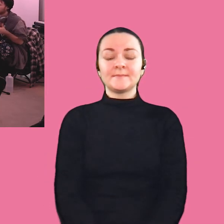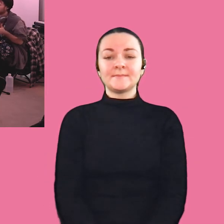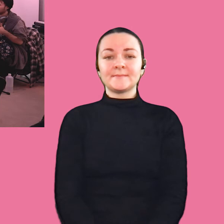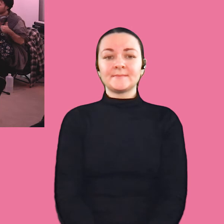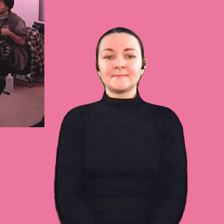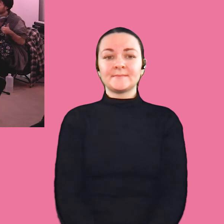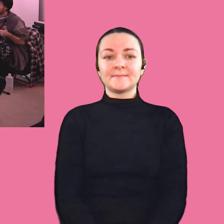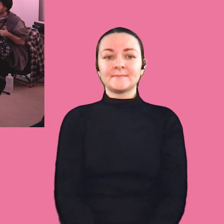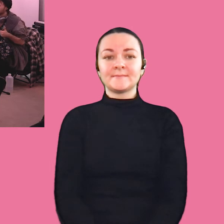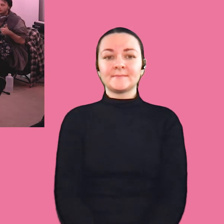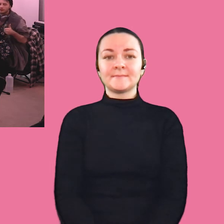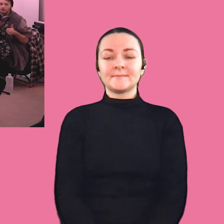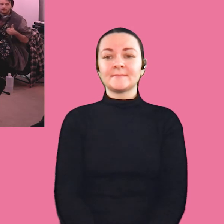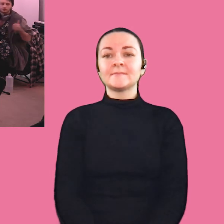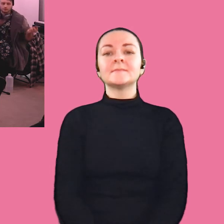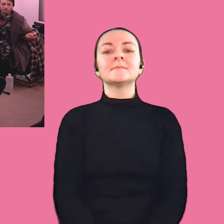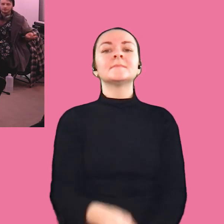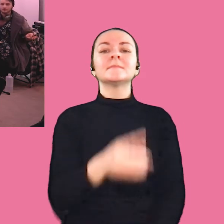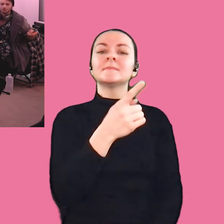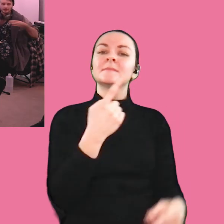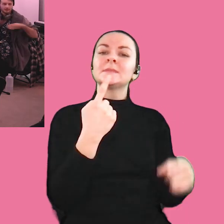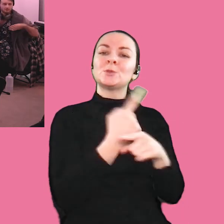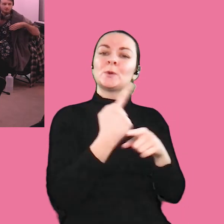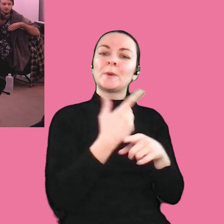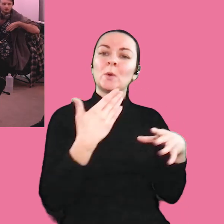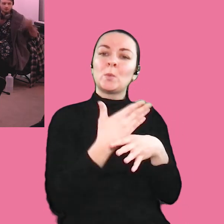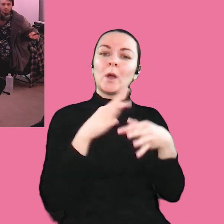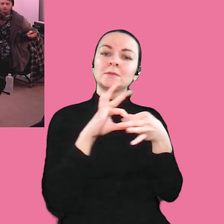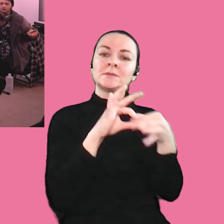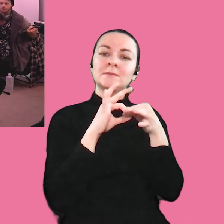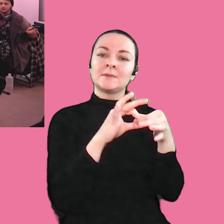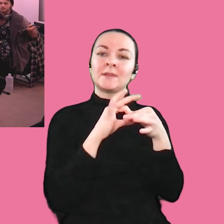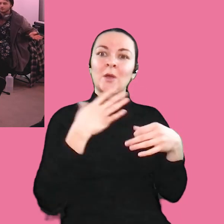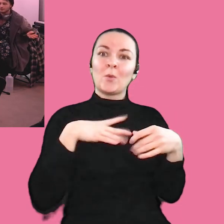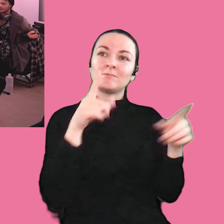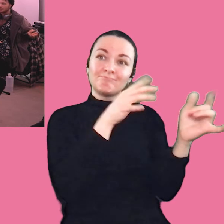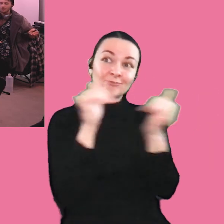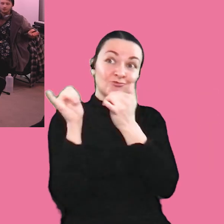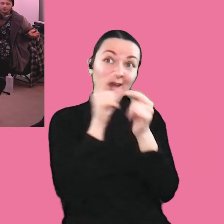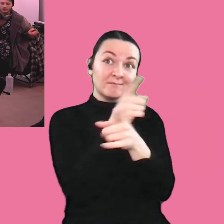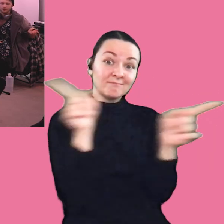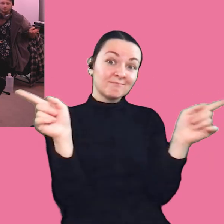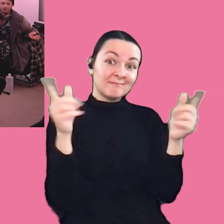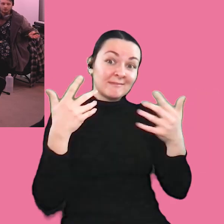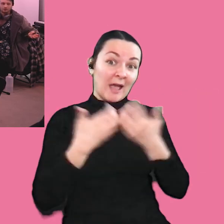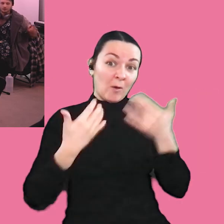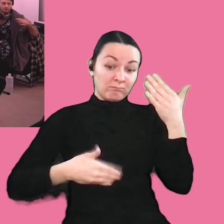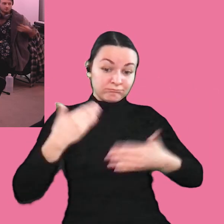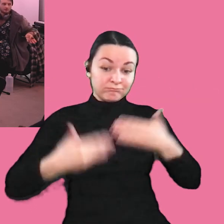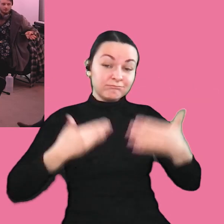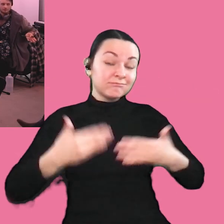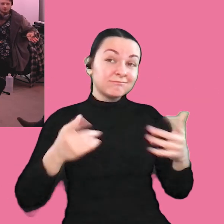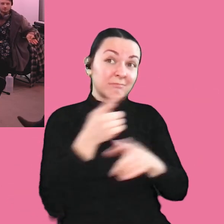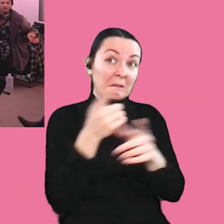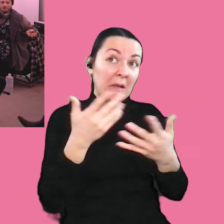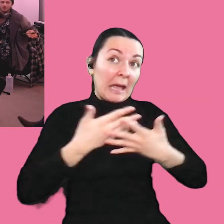Talking about working together, I just wanted to check in with all of you and see how you're getting on, and if anyone